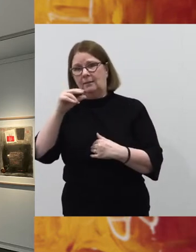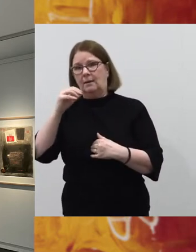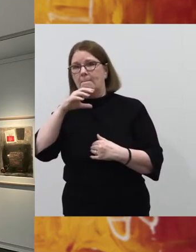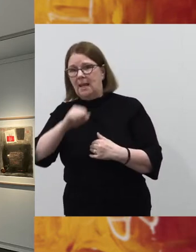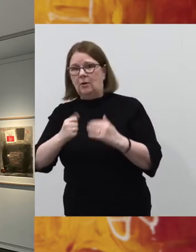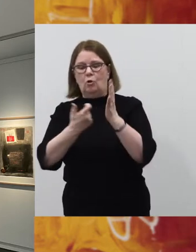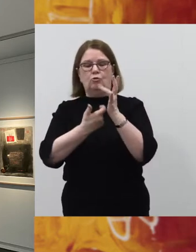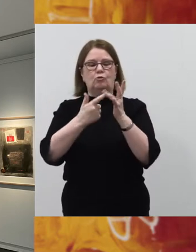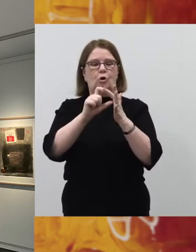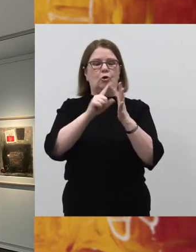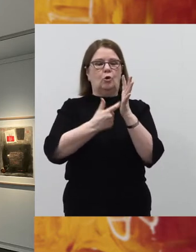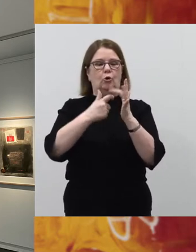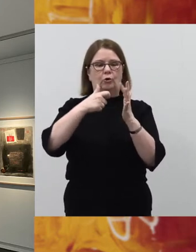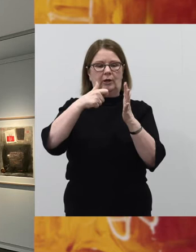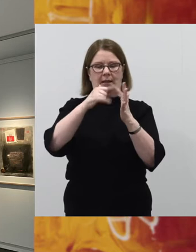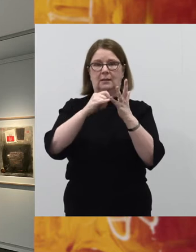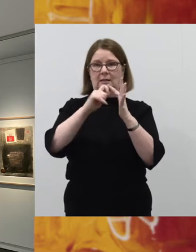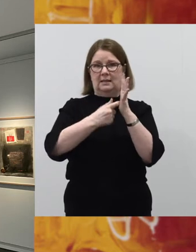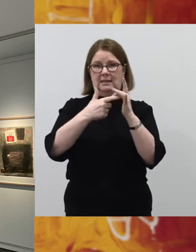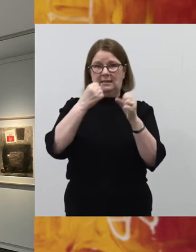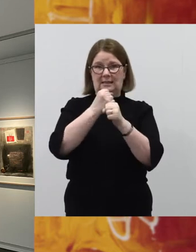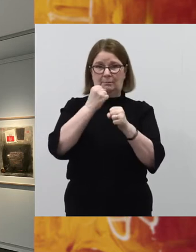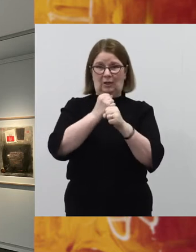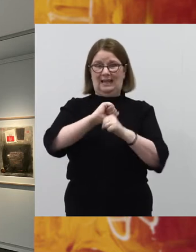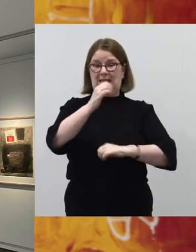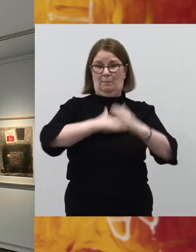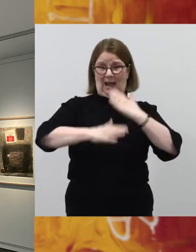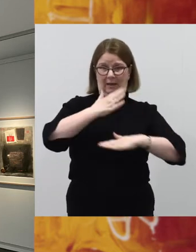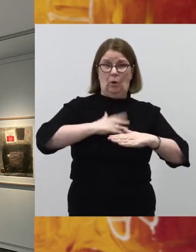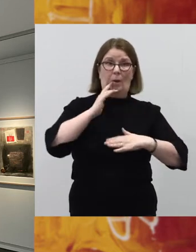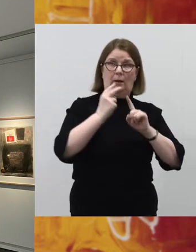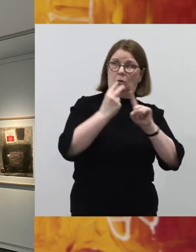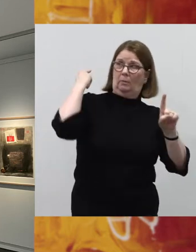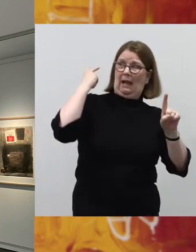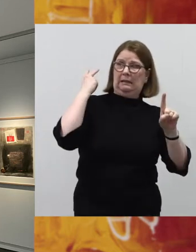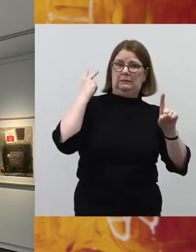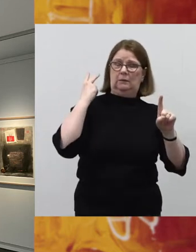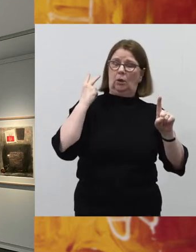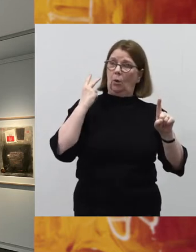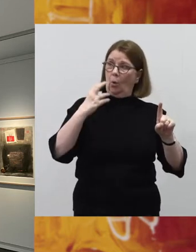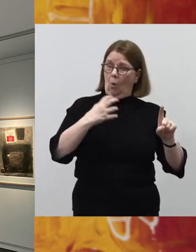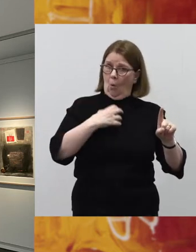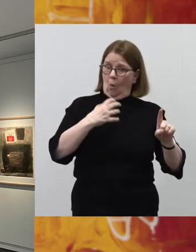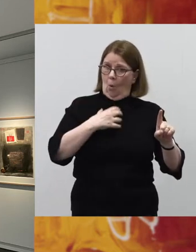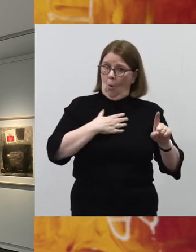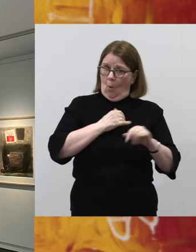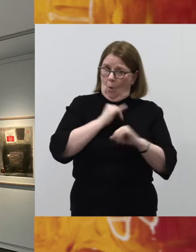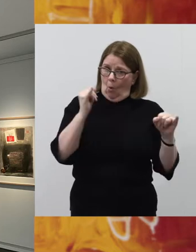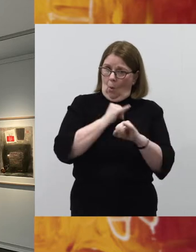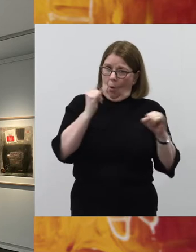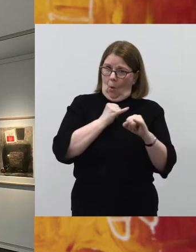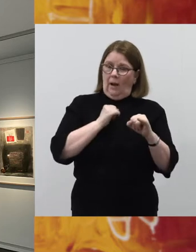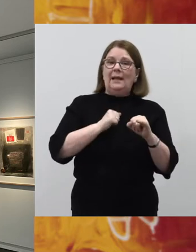our humanity and, I think most importantly, our resilience in the face of forces that might otherwise destroy us.